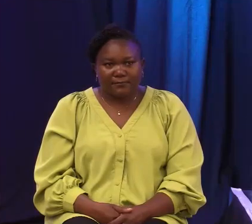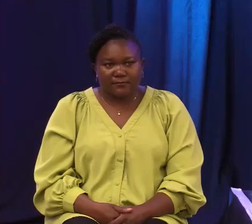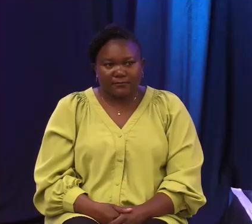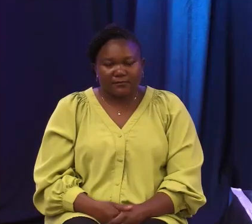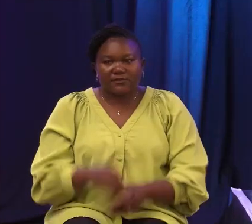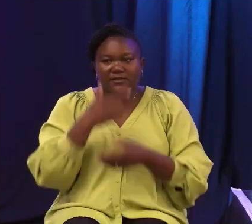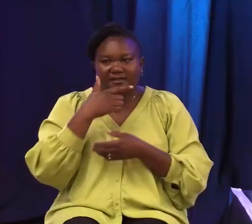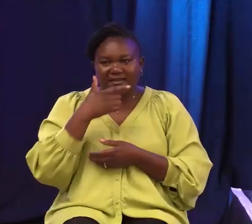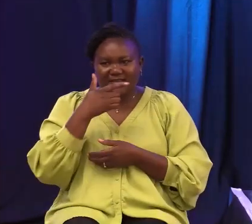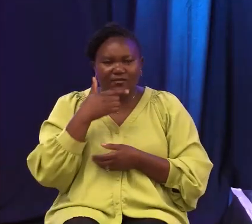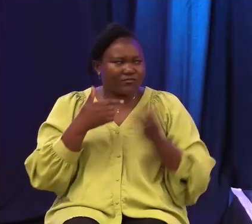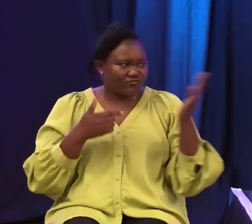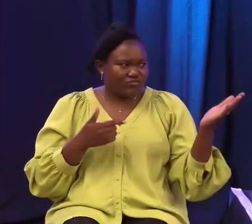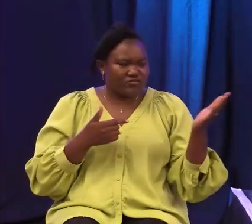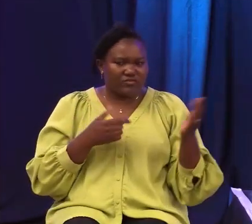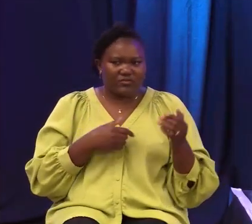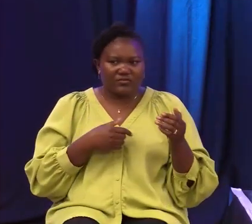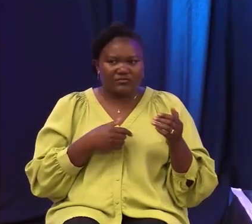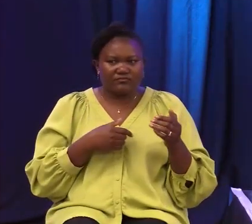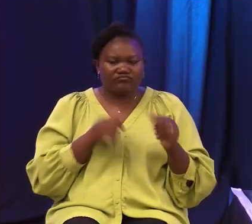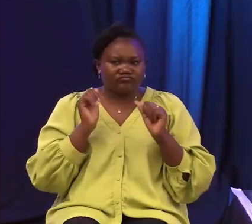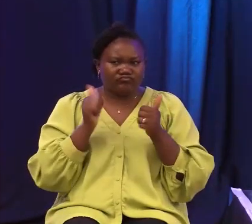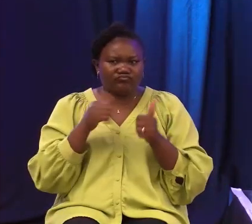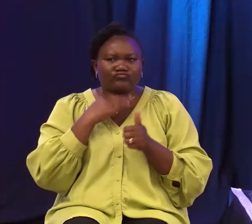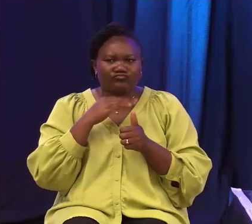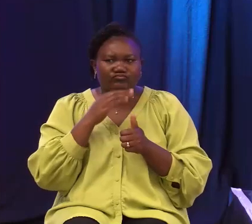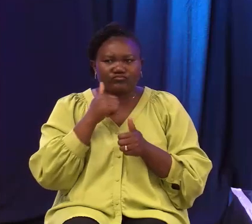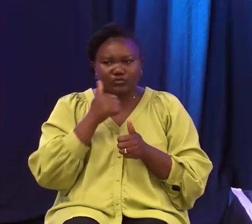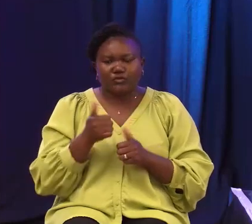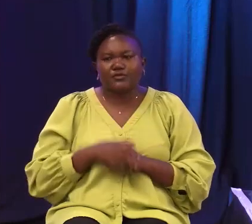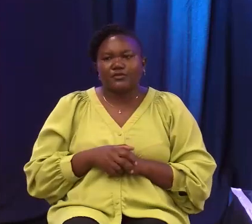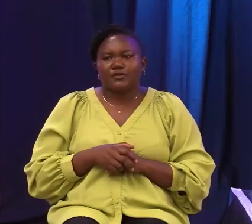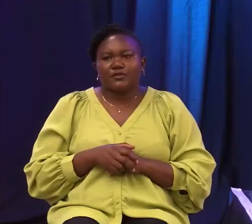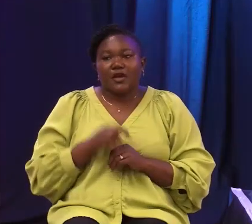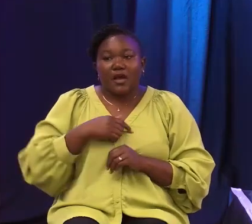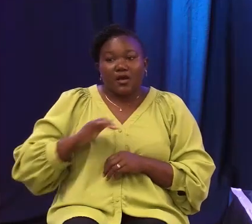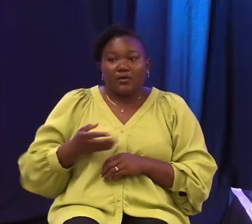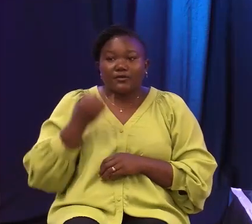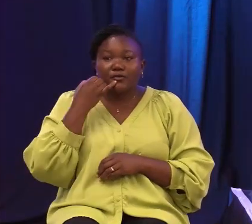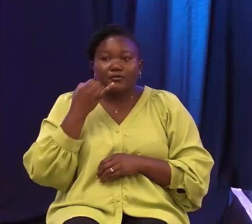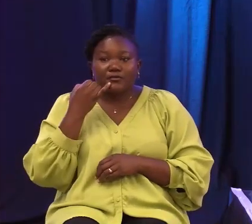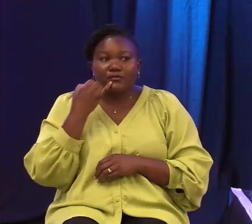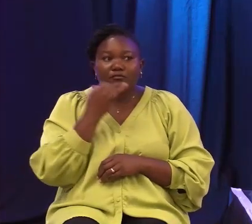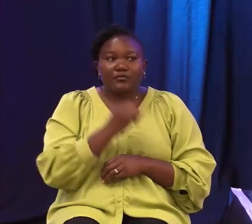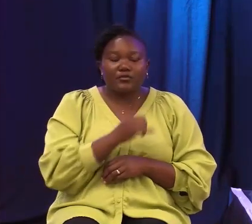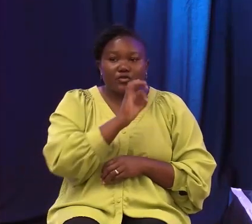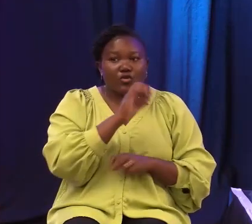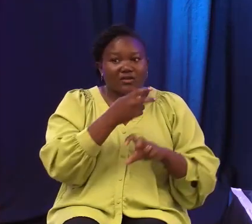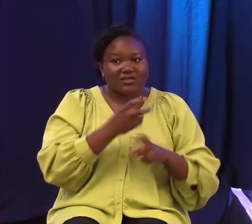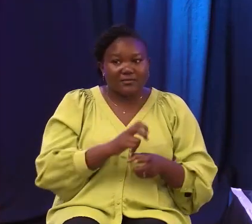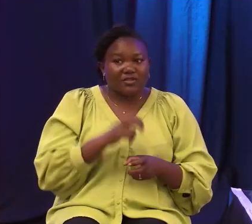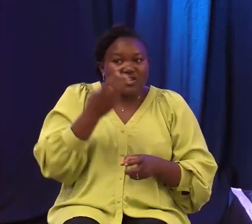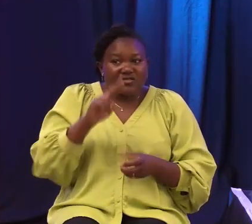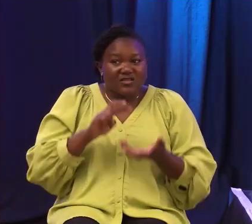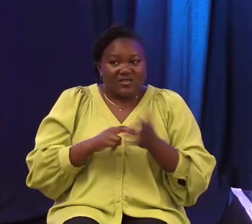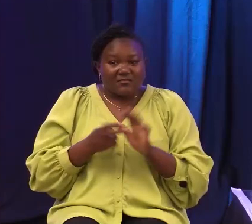Thank you, Velamine, for your very much heartfelt story. I'd just like to let you know that your disabilities is not